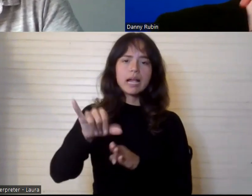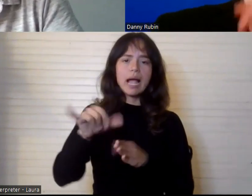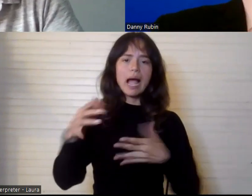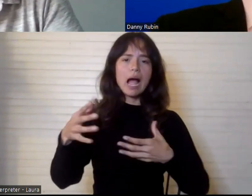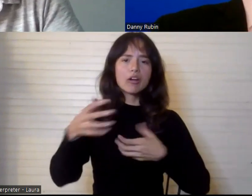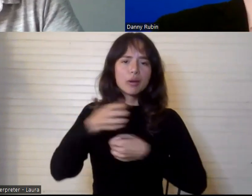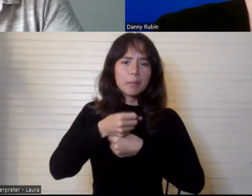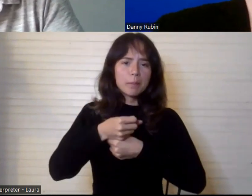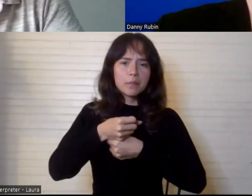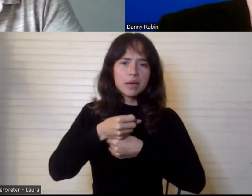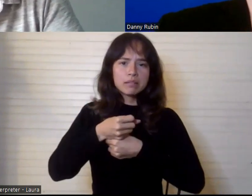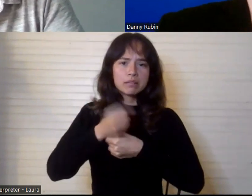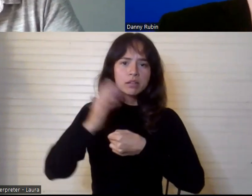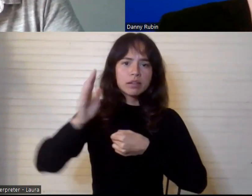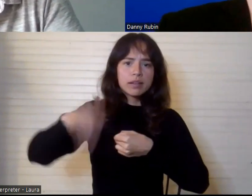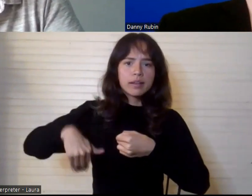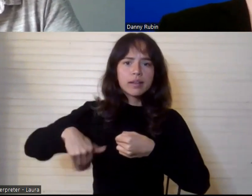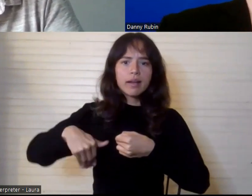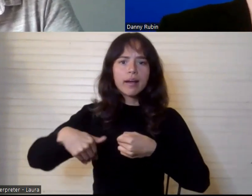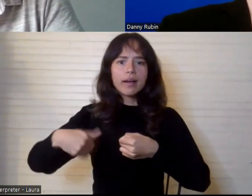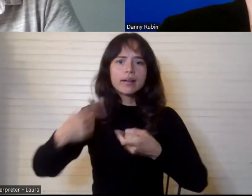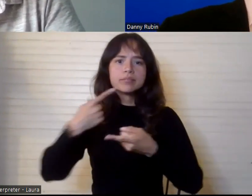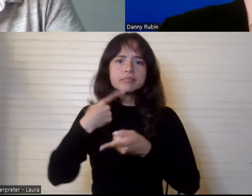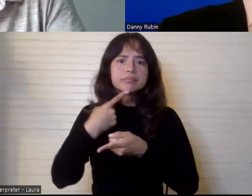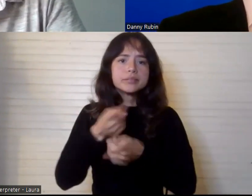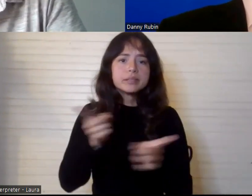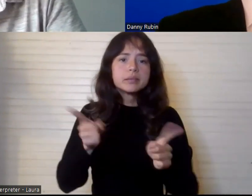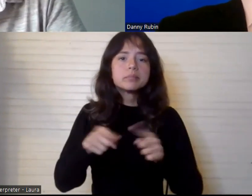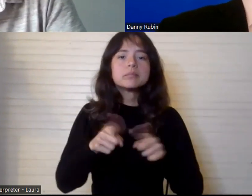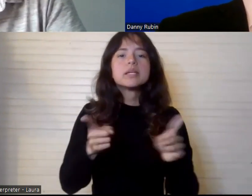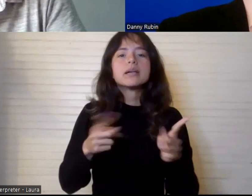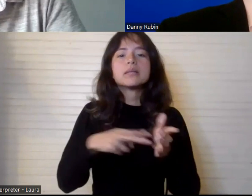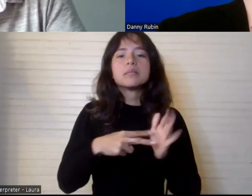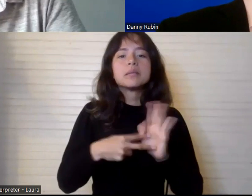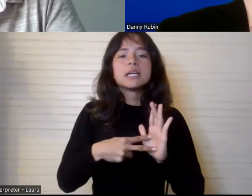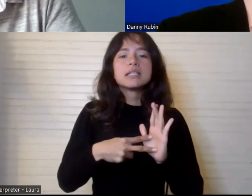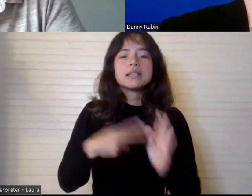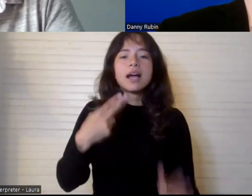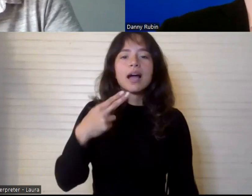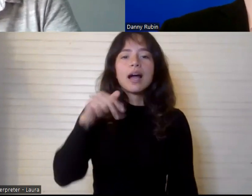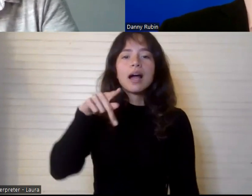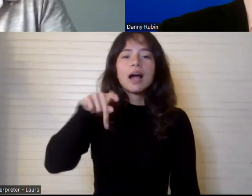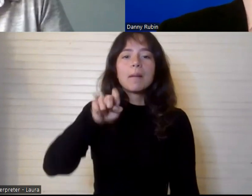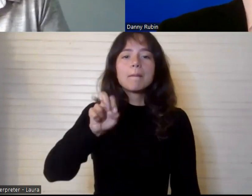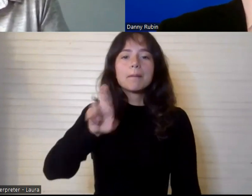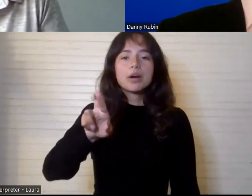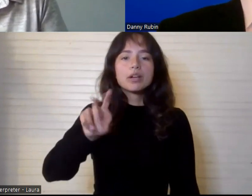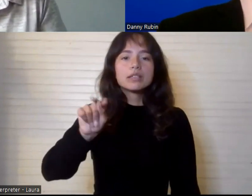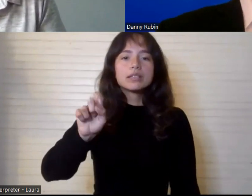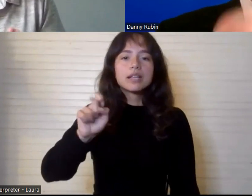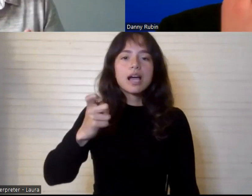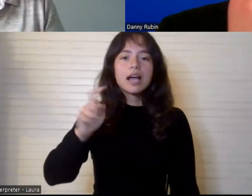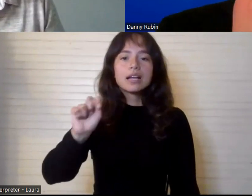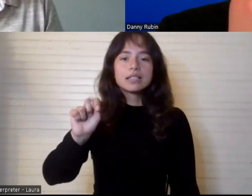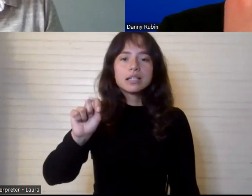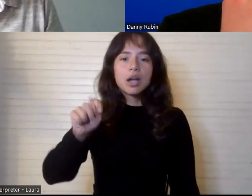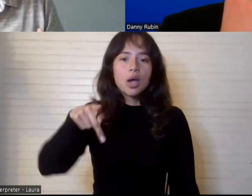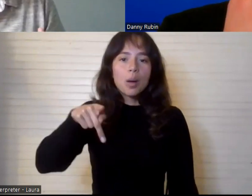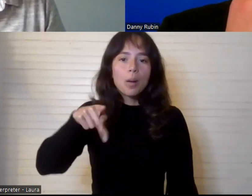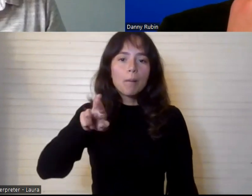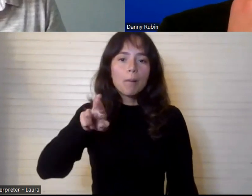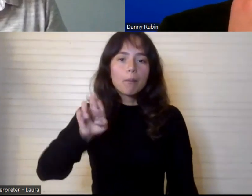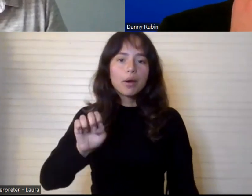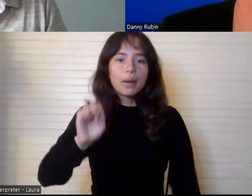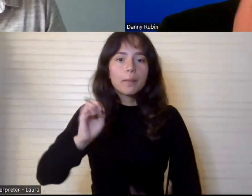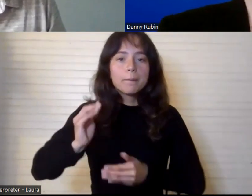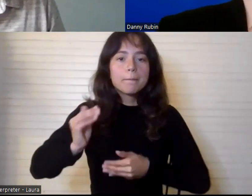updated. Essentially, it stands for Hypertext Preprocessor, not to get overly technical, but ultimately it's a scripting